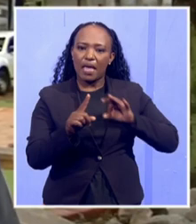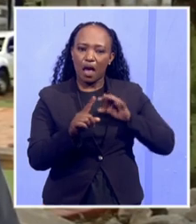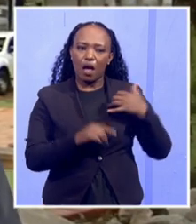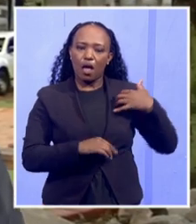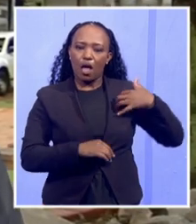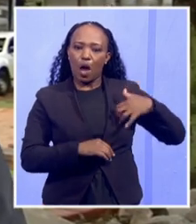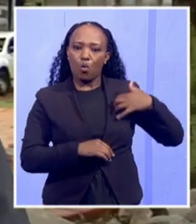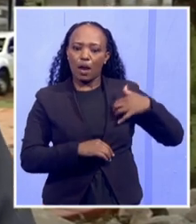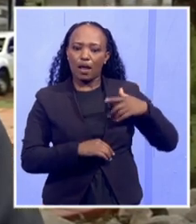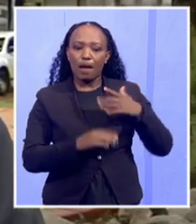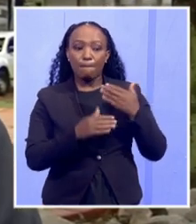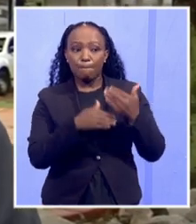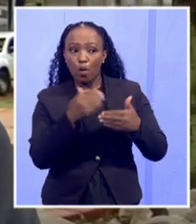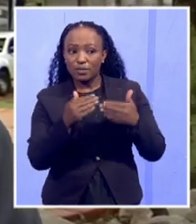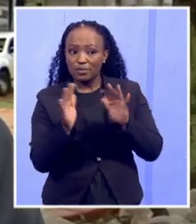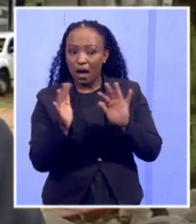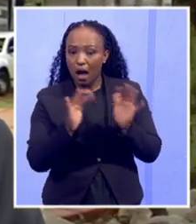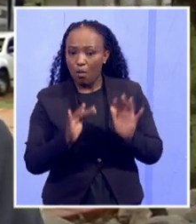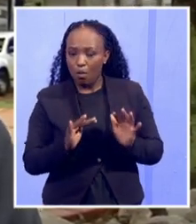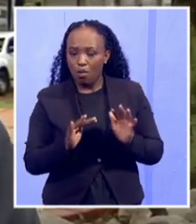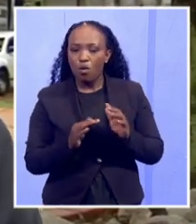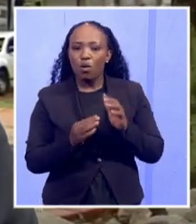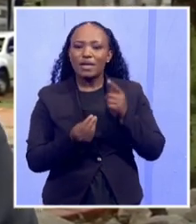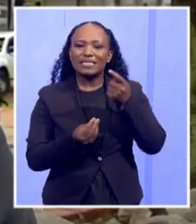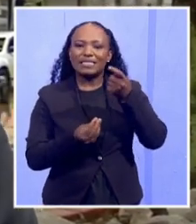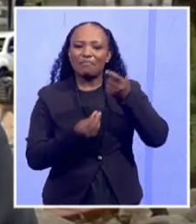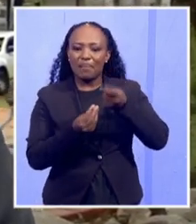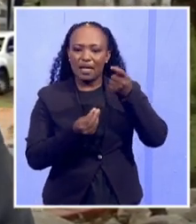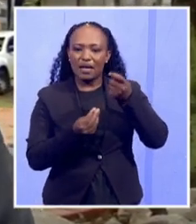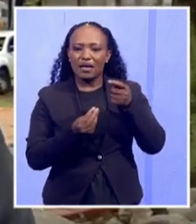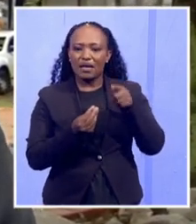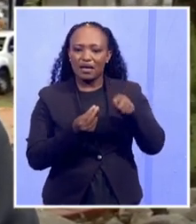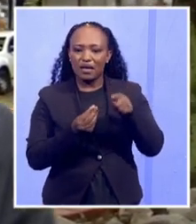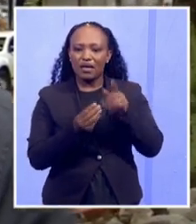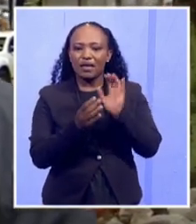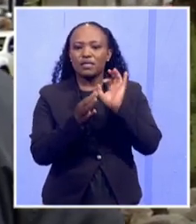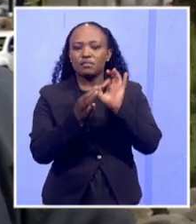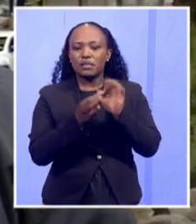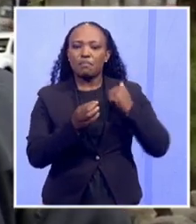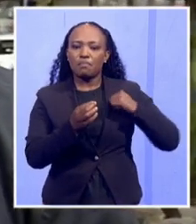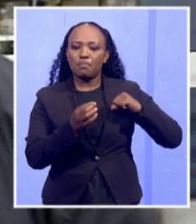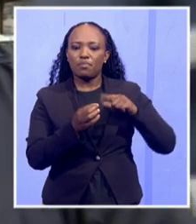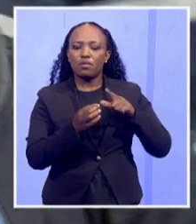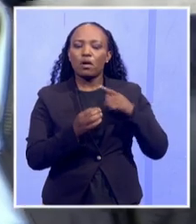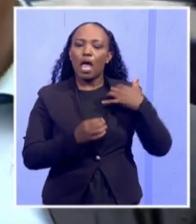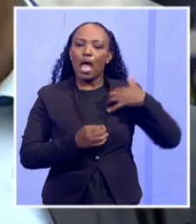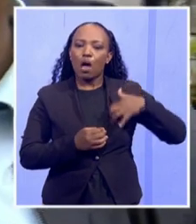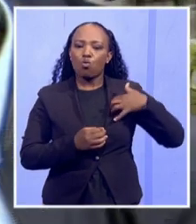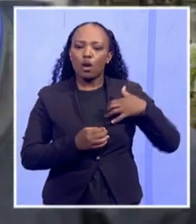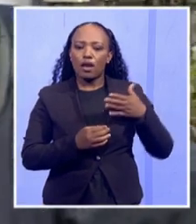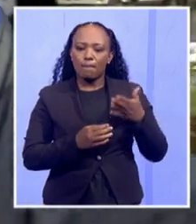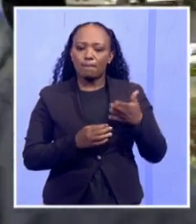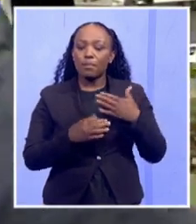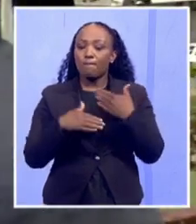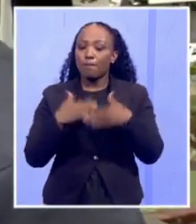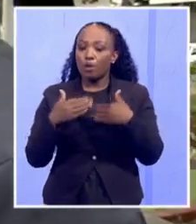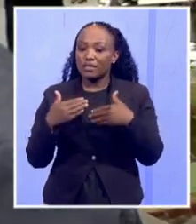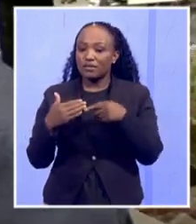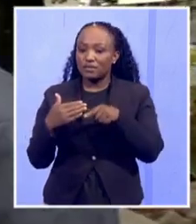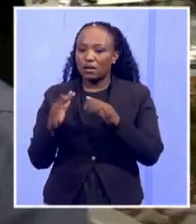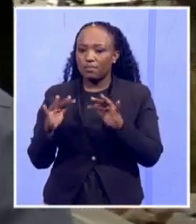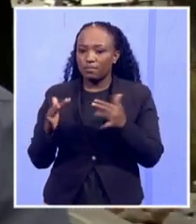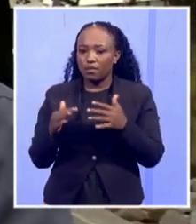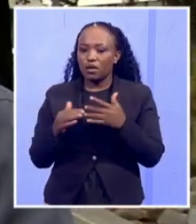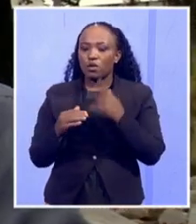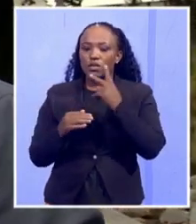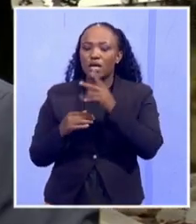on the processes, I am going to speak to the speaker of this specific municipality, Ekurhuleni, just on the processes, as we've also seen the